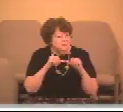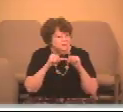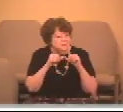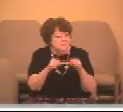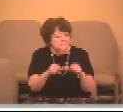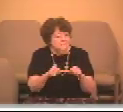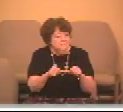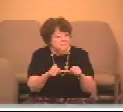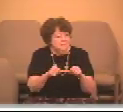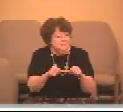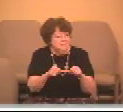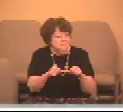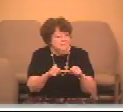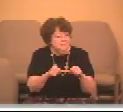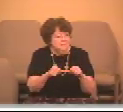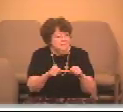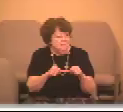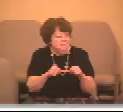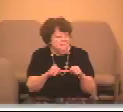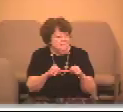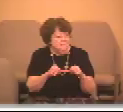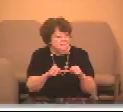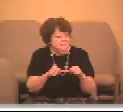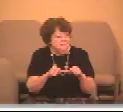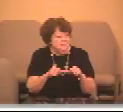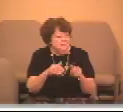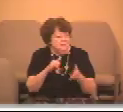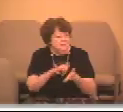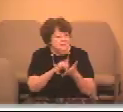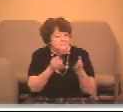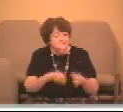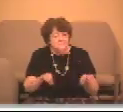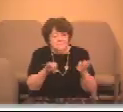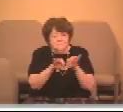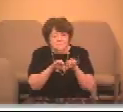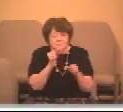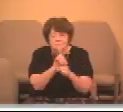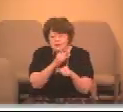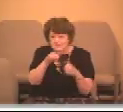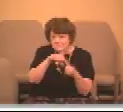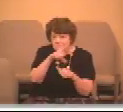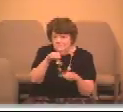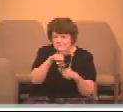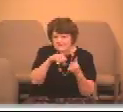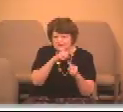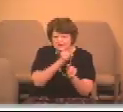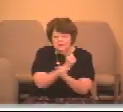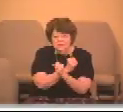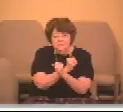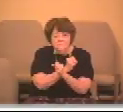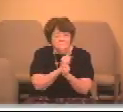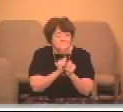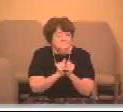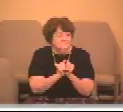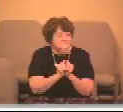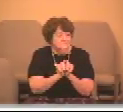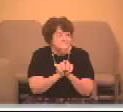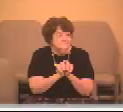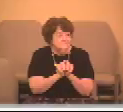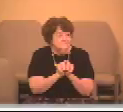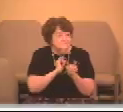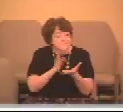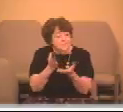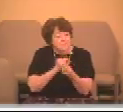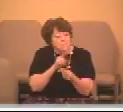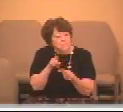persistence, perseverance is a key to making relationships work. I want